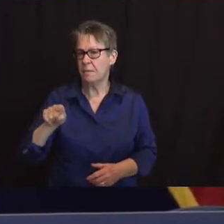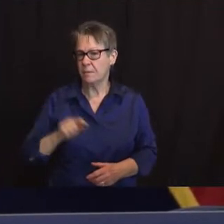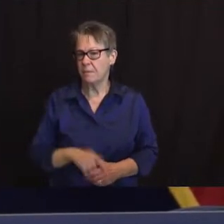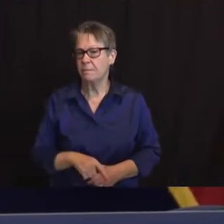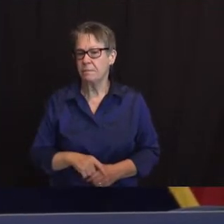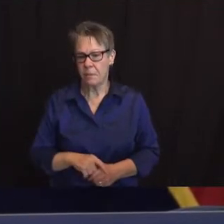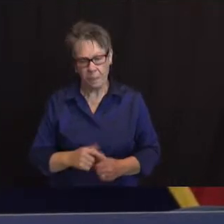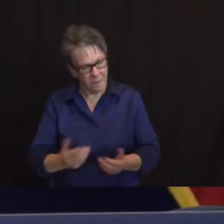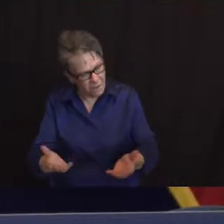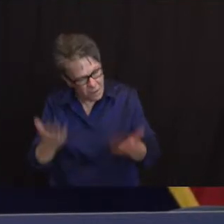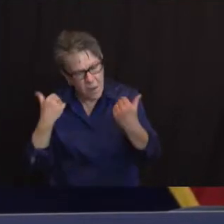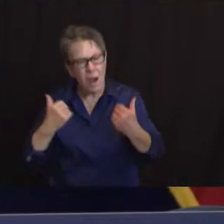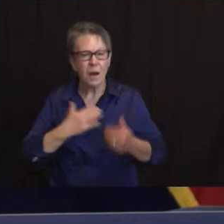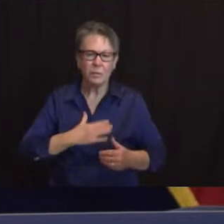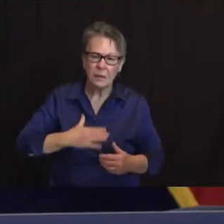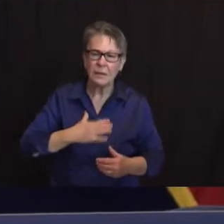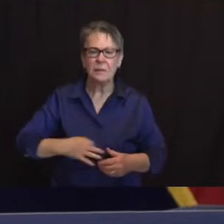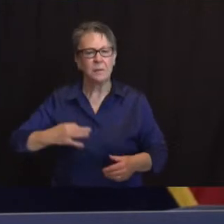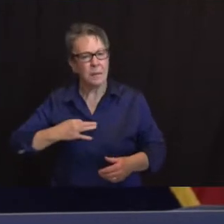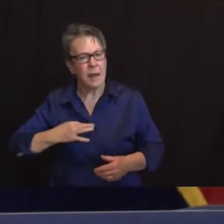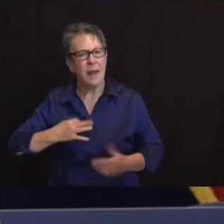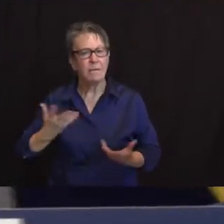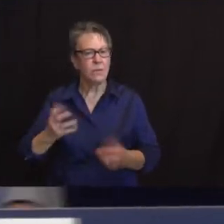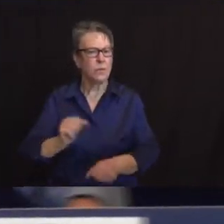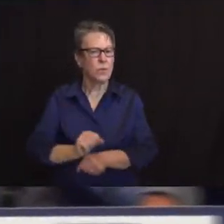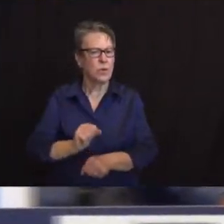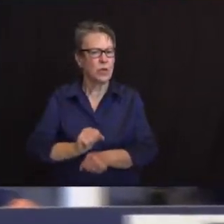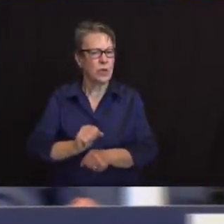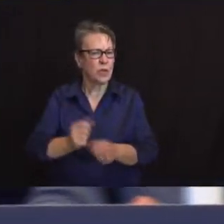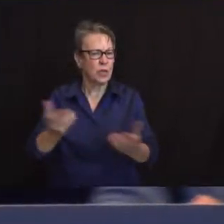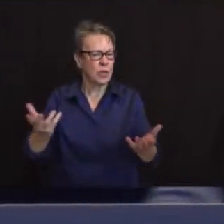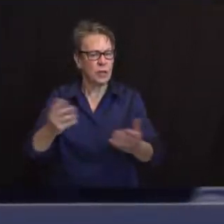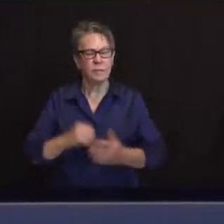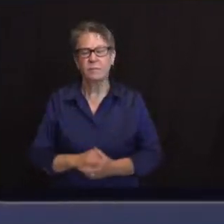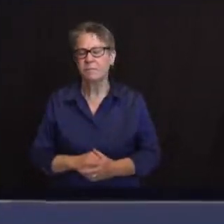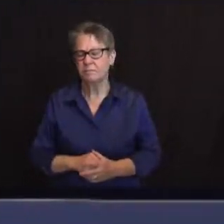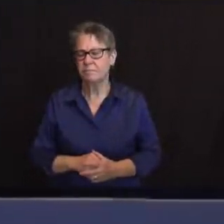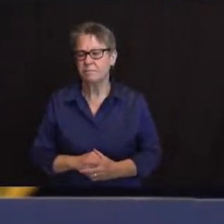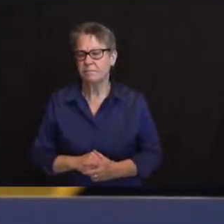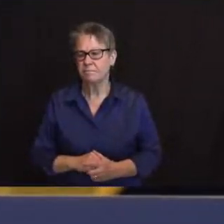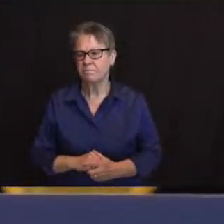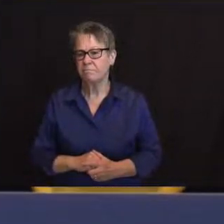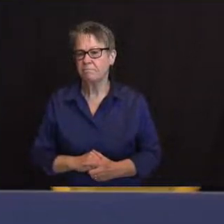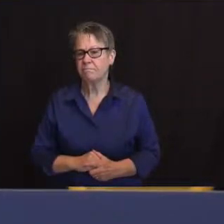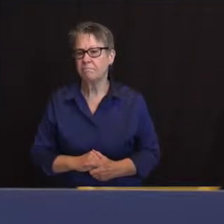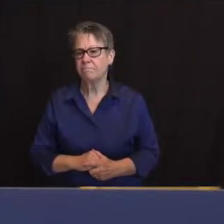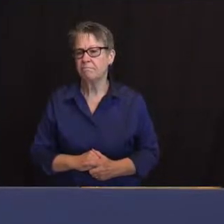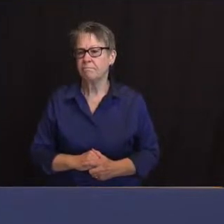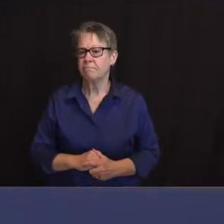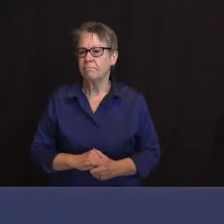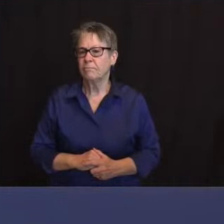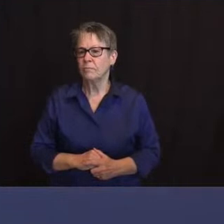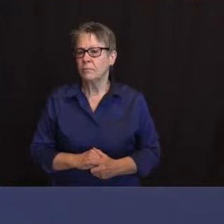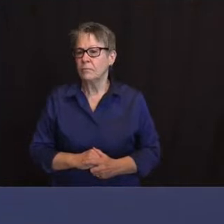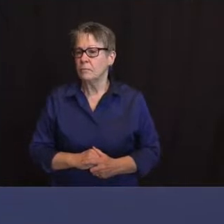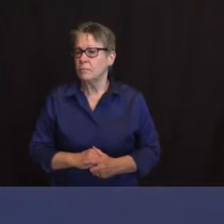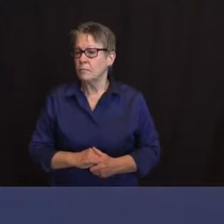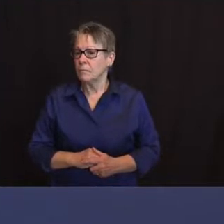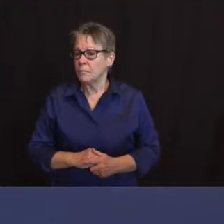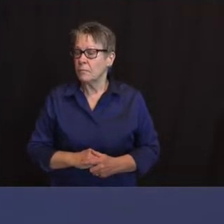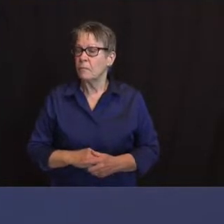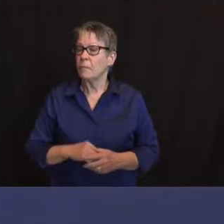Jersey Trooper. Pat, thank you. I could say one other thing, because I'm with Jersey Troopers every day of my life,